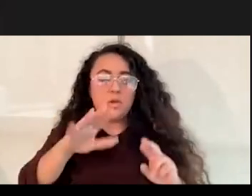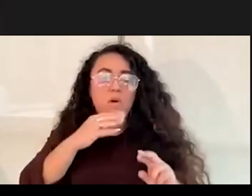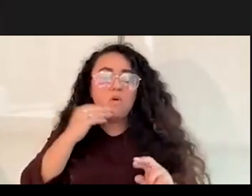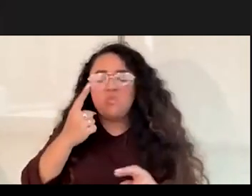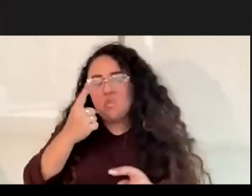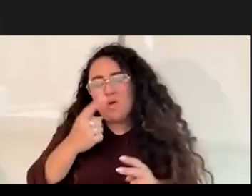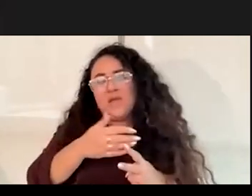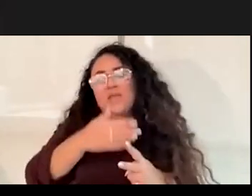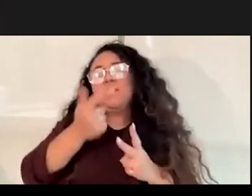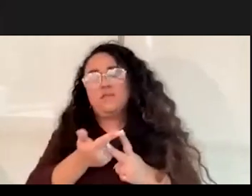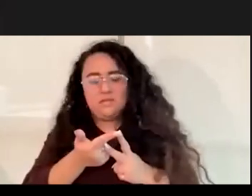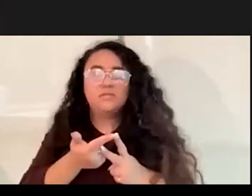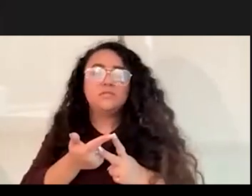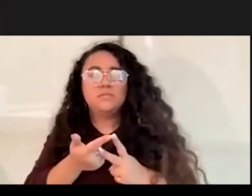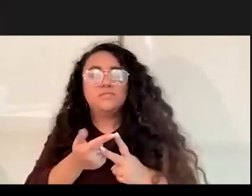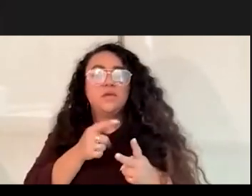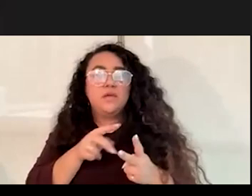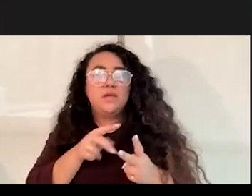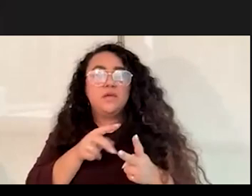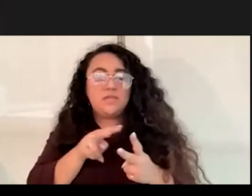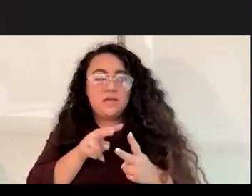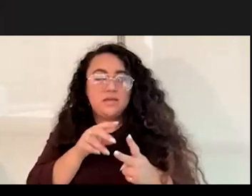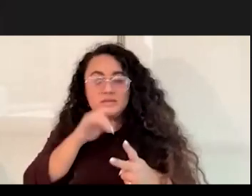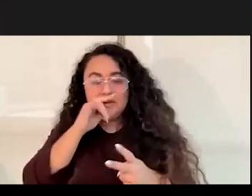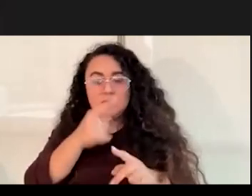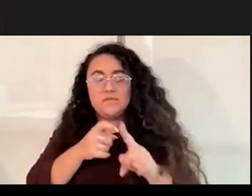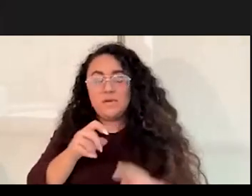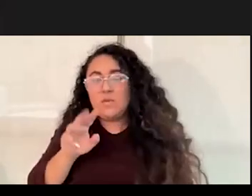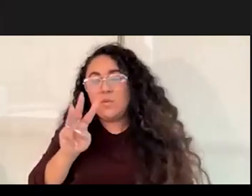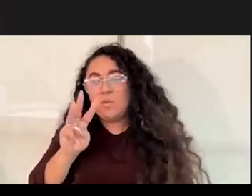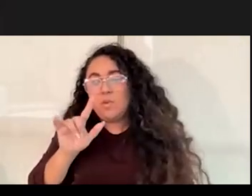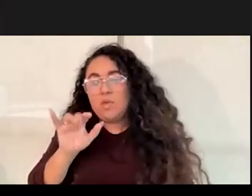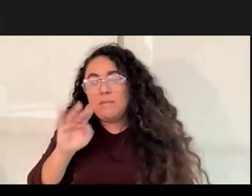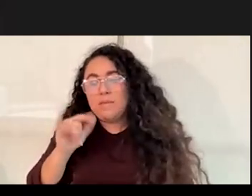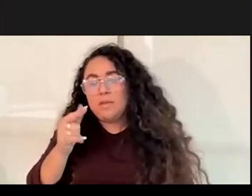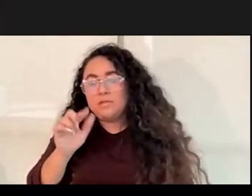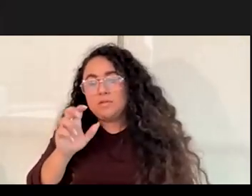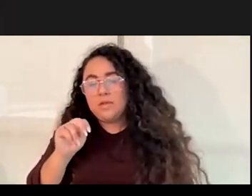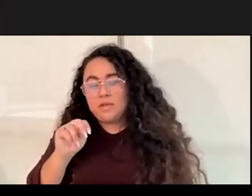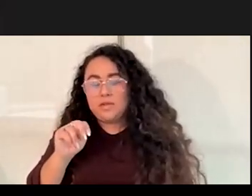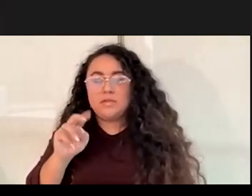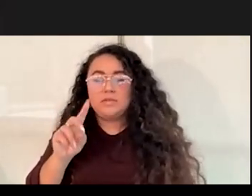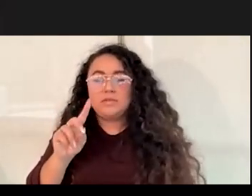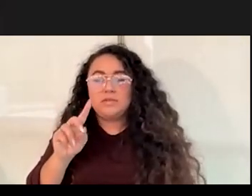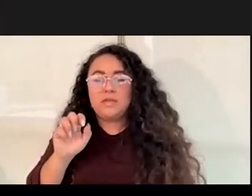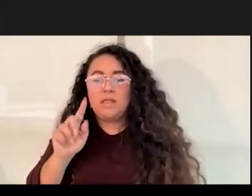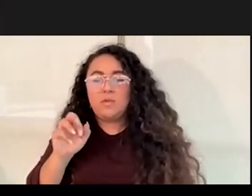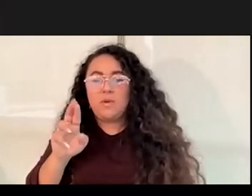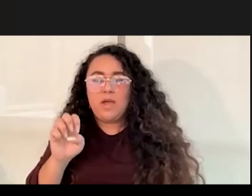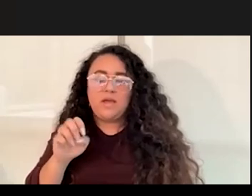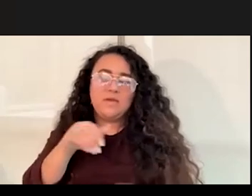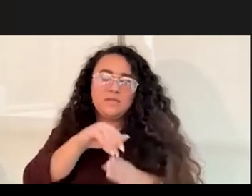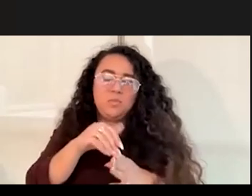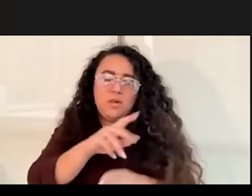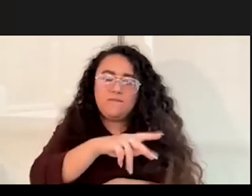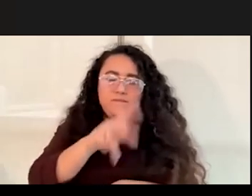So, you know, these kids are from, a lot of these kids are from Wilmington, Delaware, which is borderline of Philly and Delaware. These kids